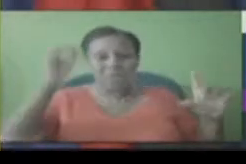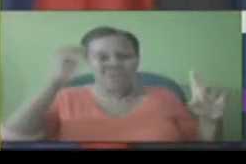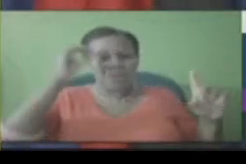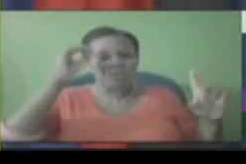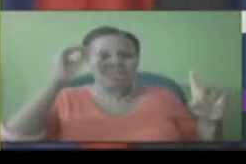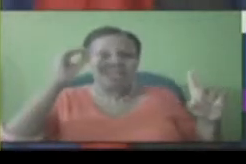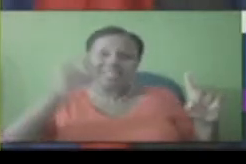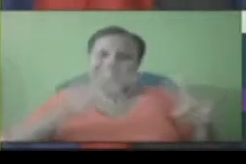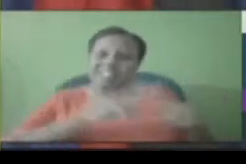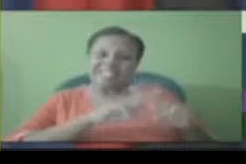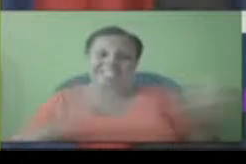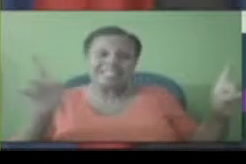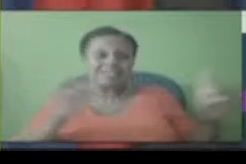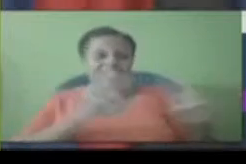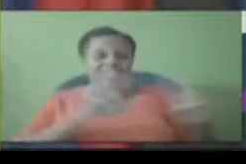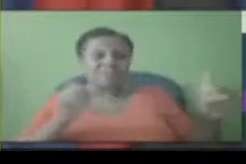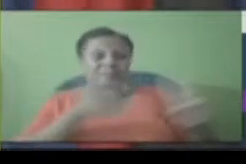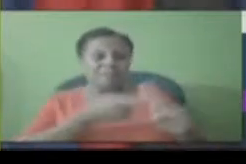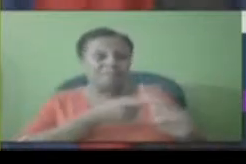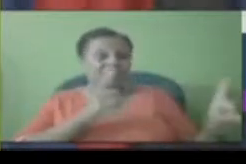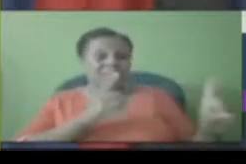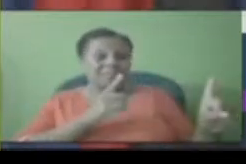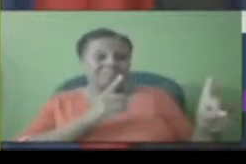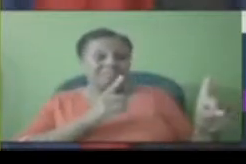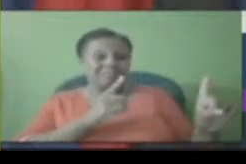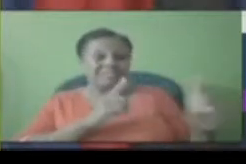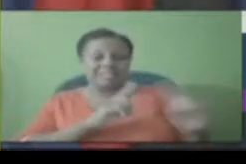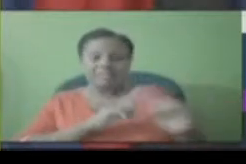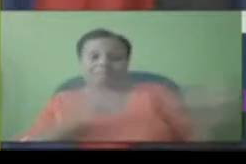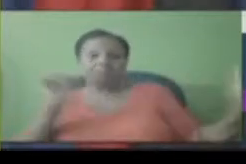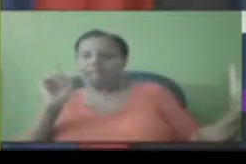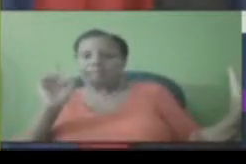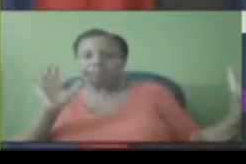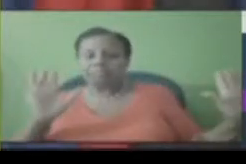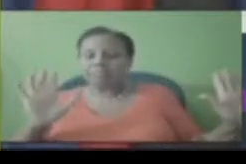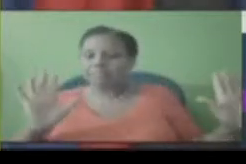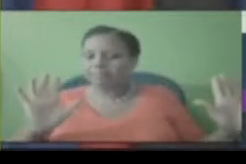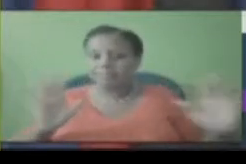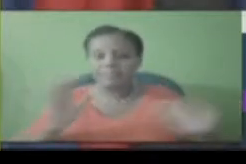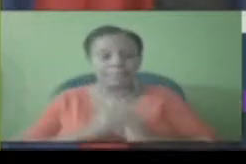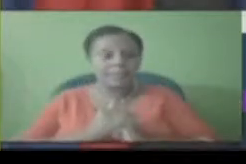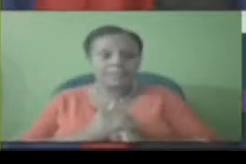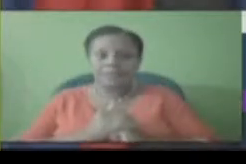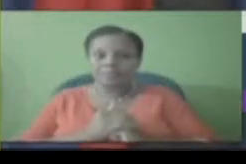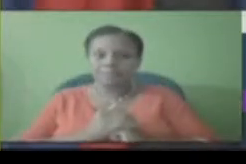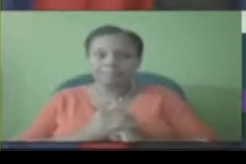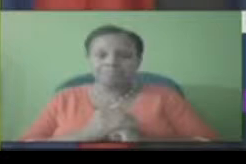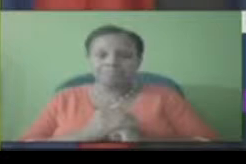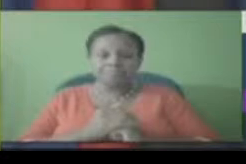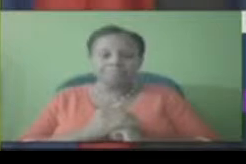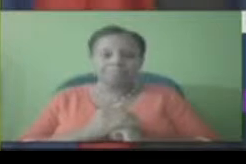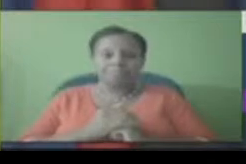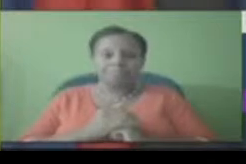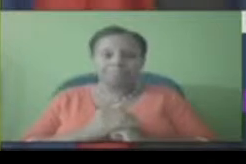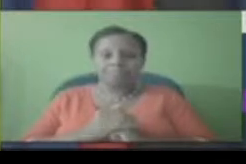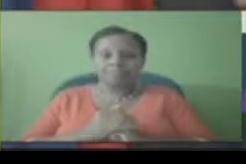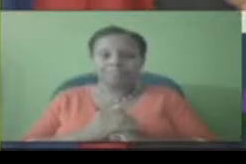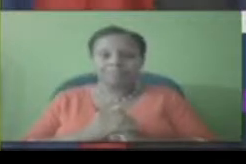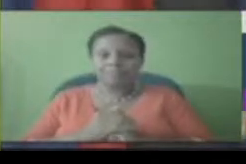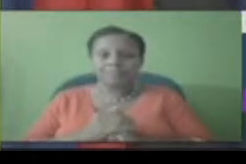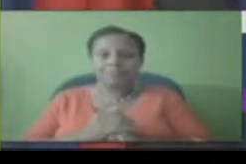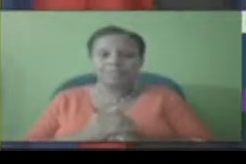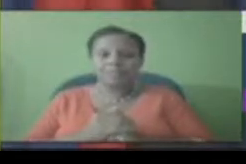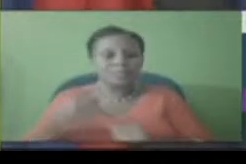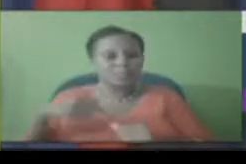the stoking of fires usually can result in conflagrations. And those of you who were following it, as we had to follow